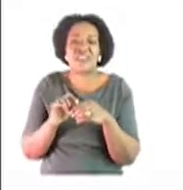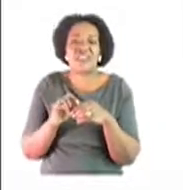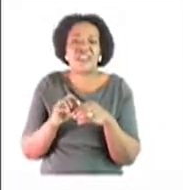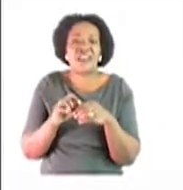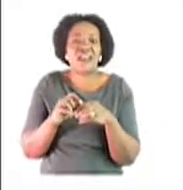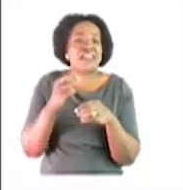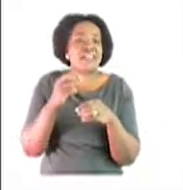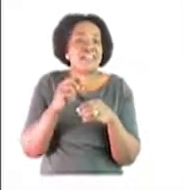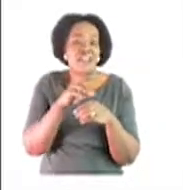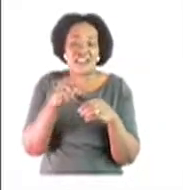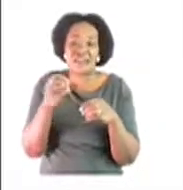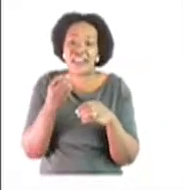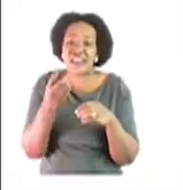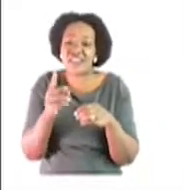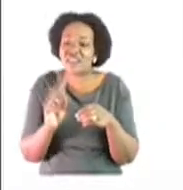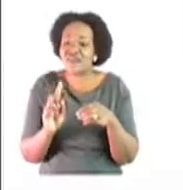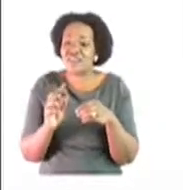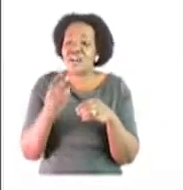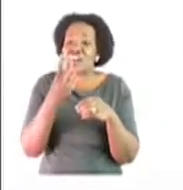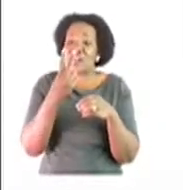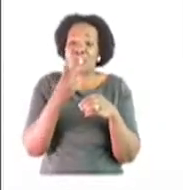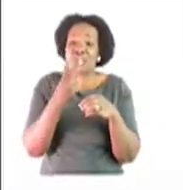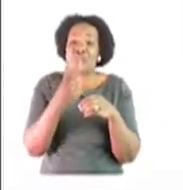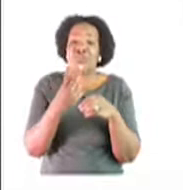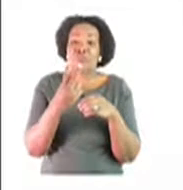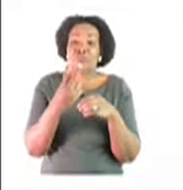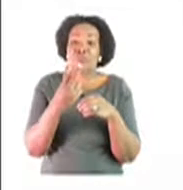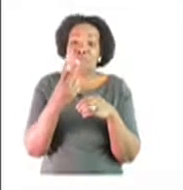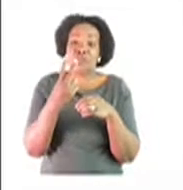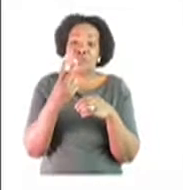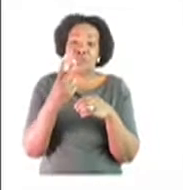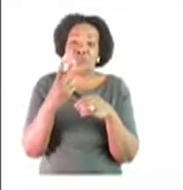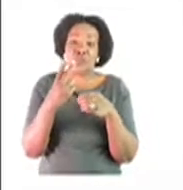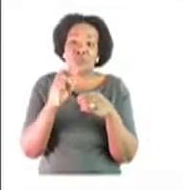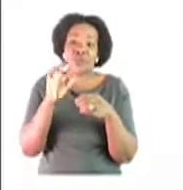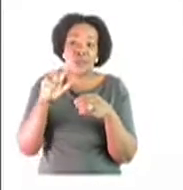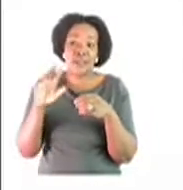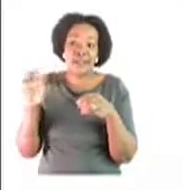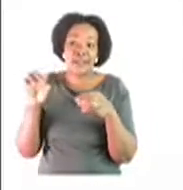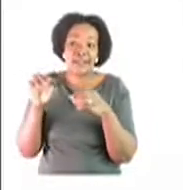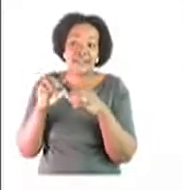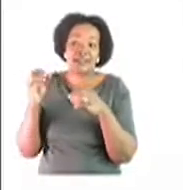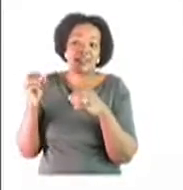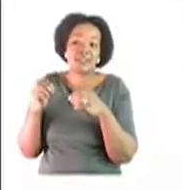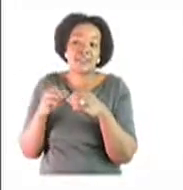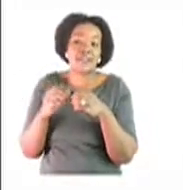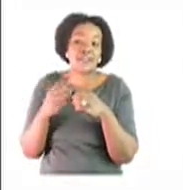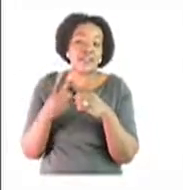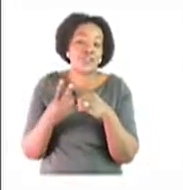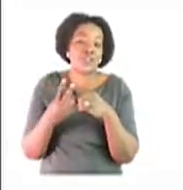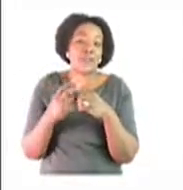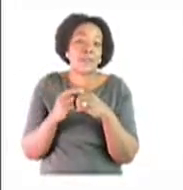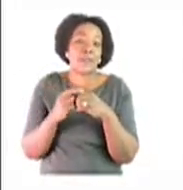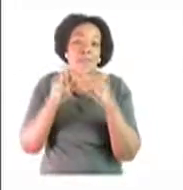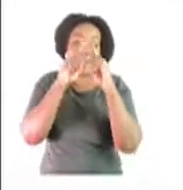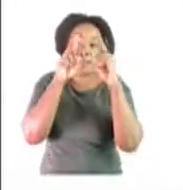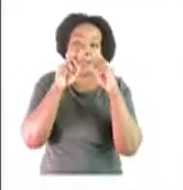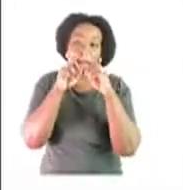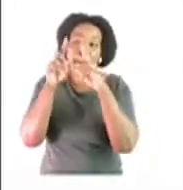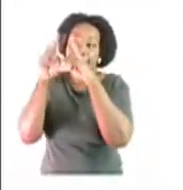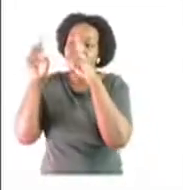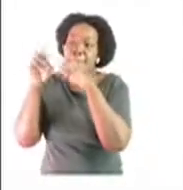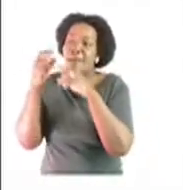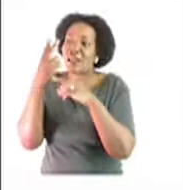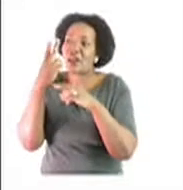hint is been given to you there. The word only has 2 letters. But the do word also has 2 letters.